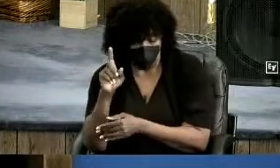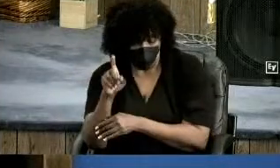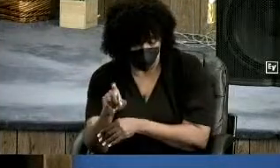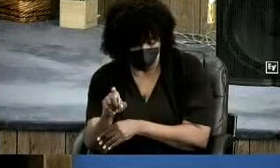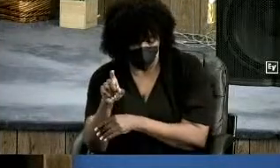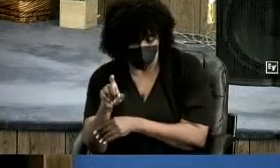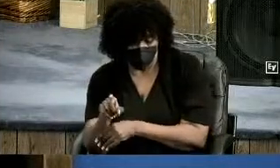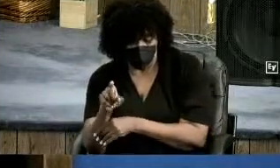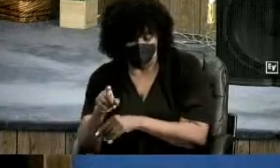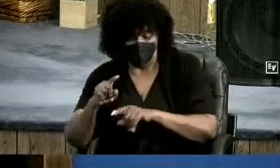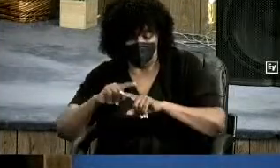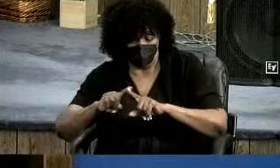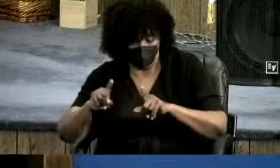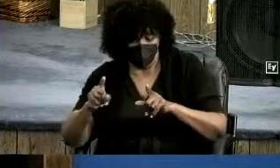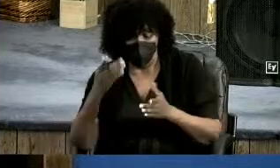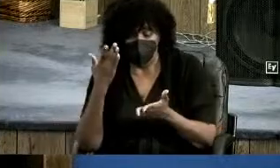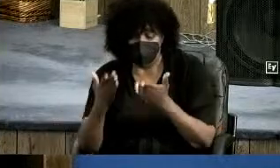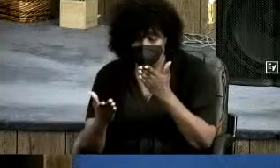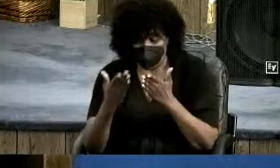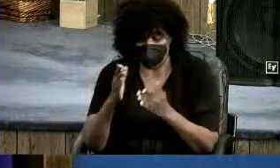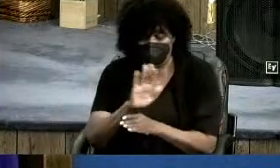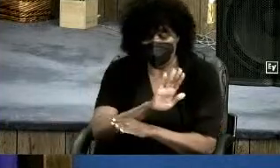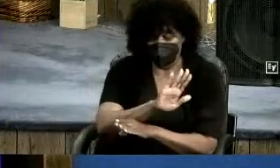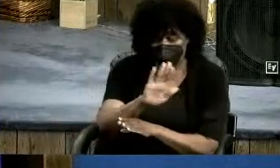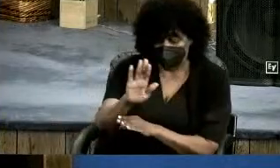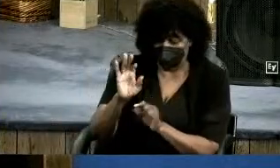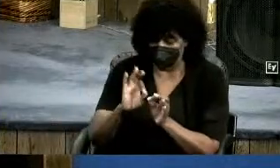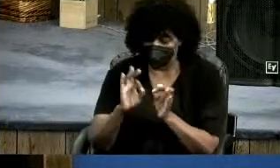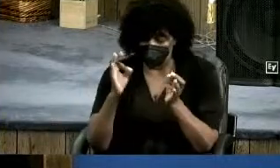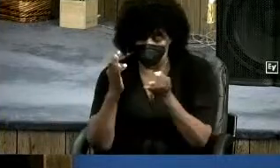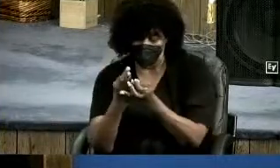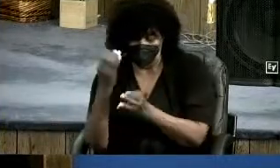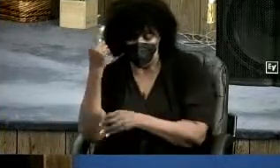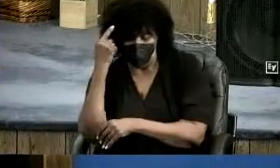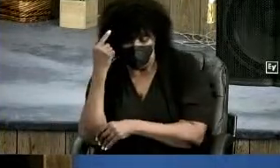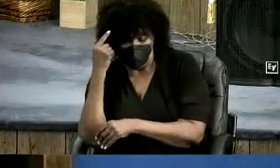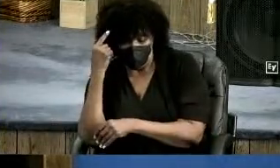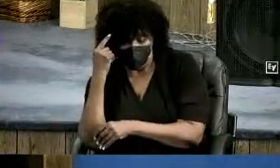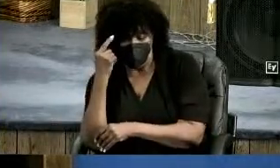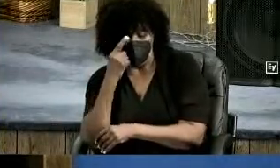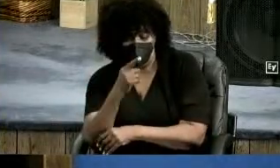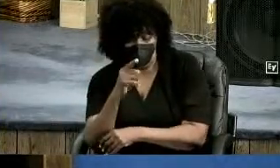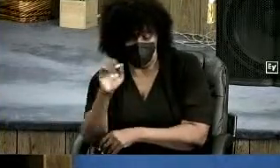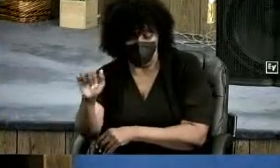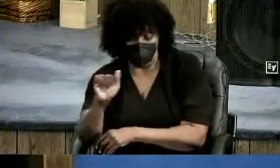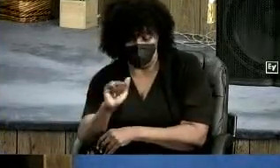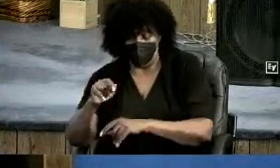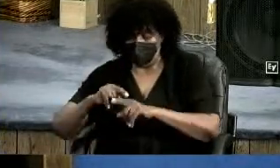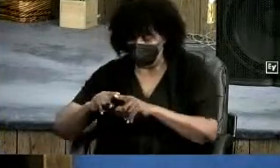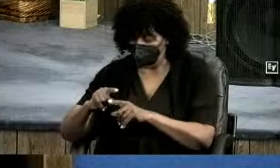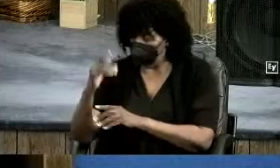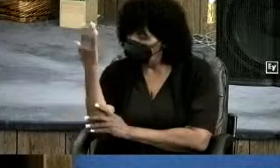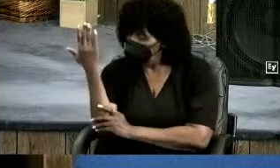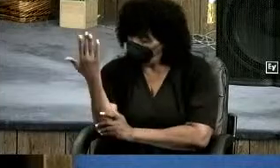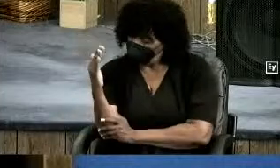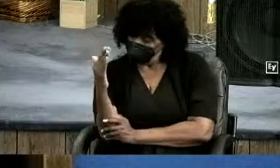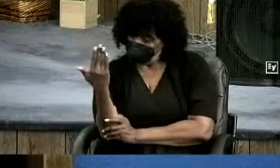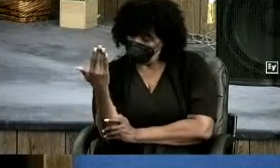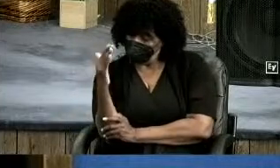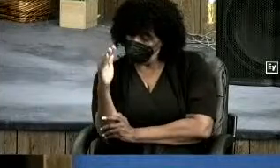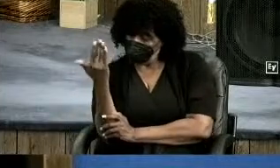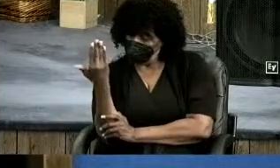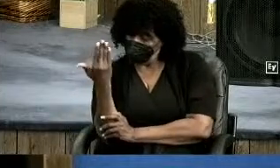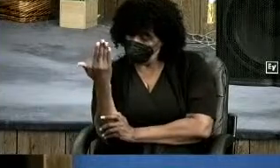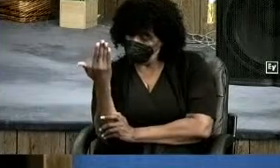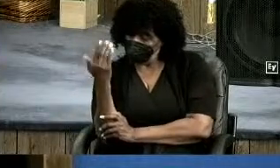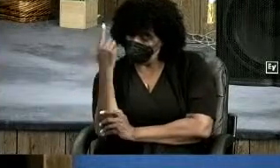Your family might think it's the same person, but God knows who you are. You may look in the mirror and regret who you were,